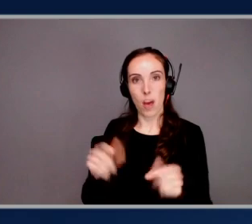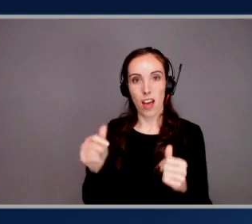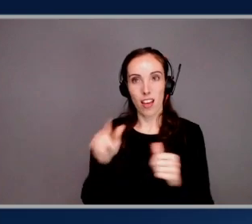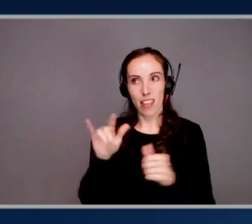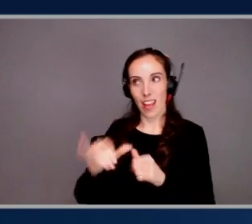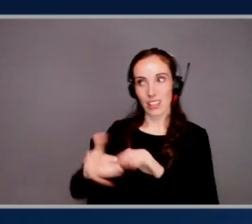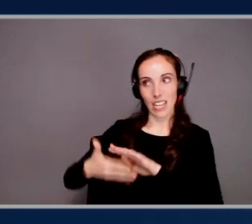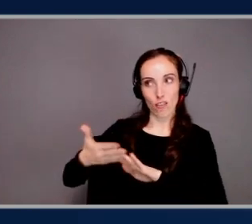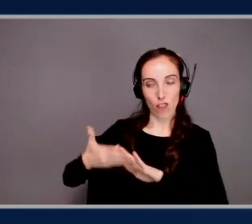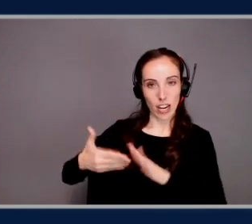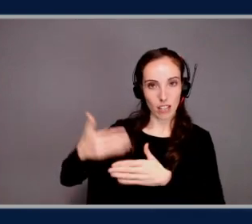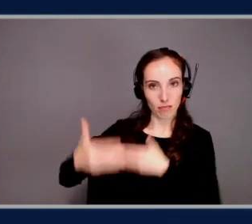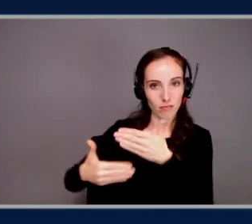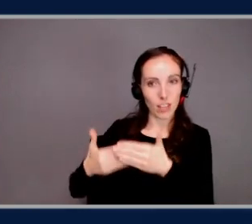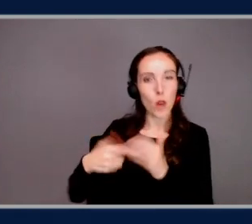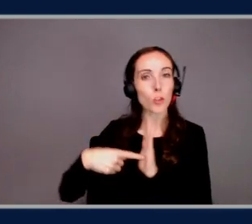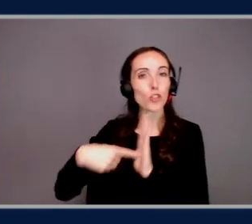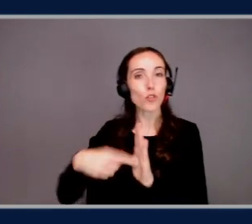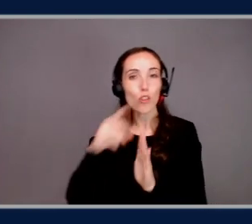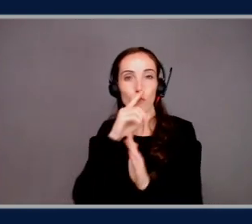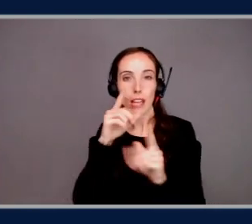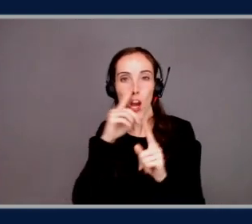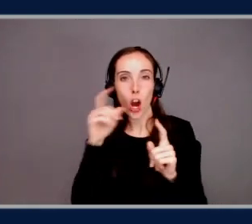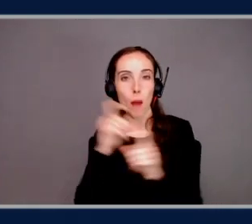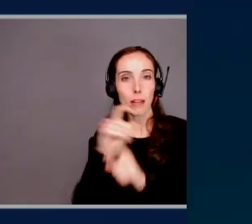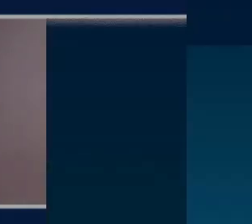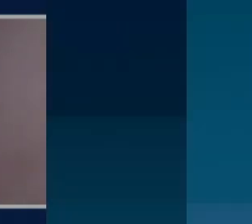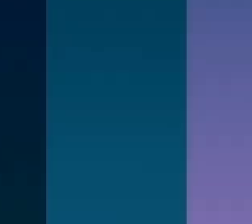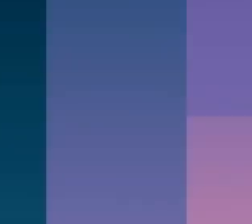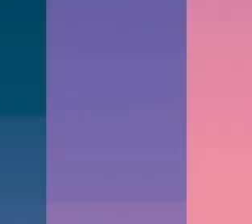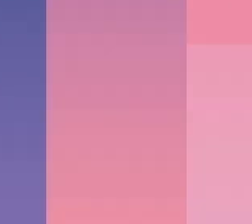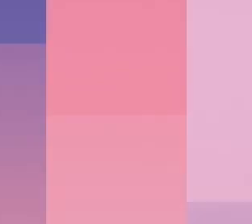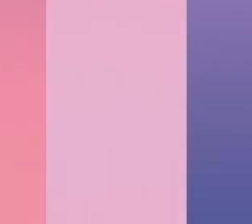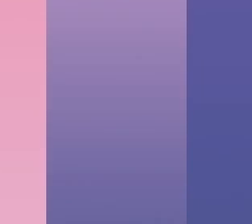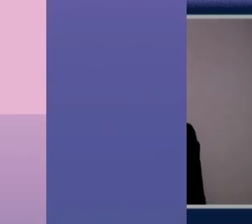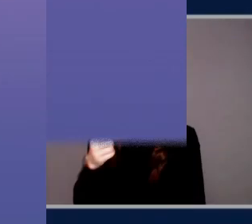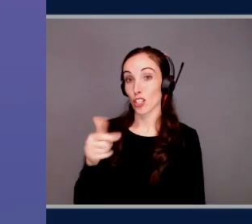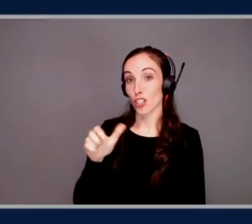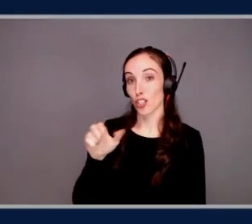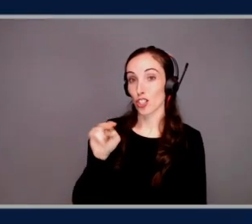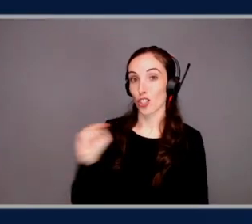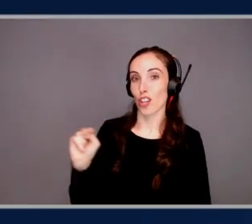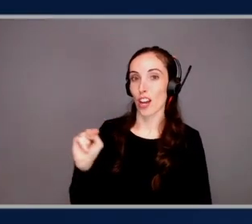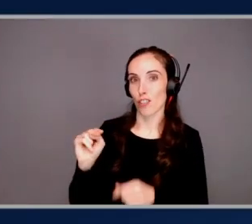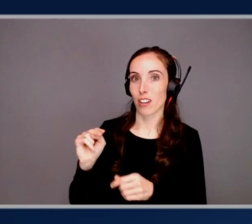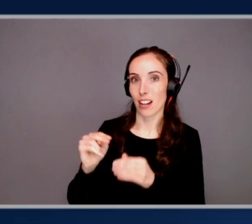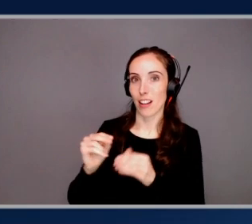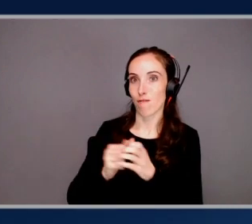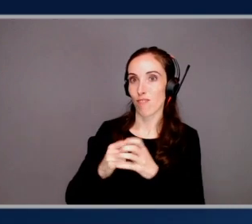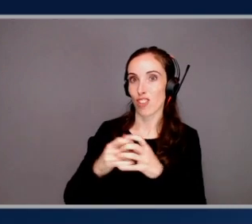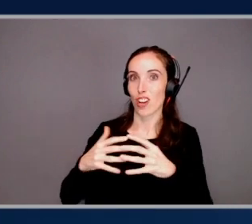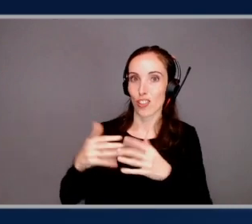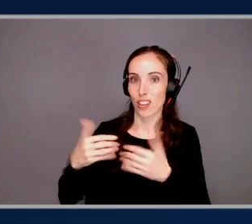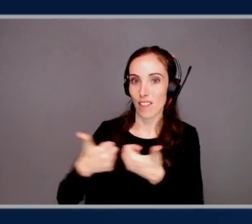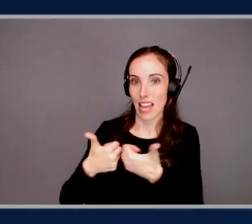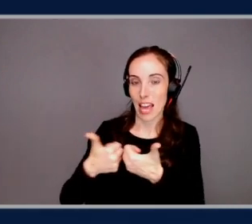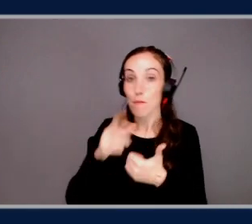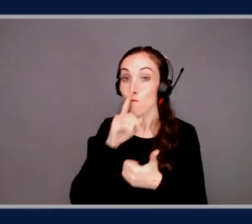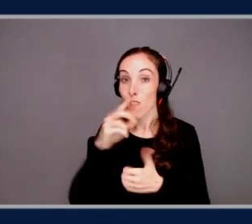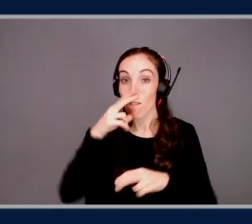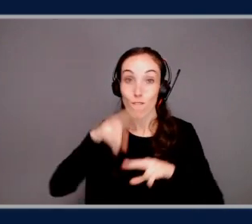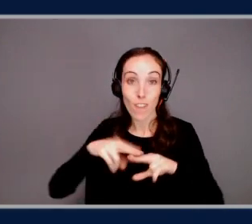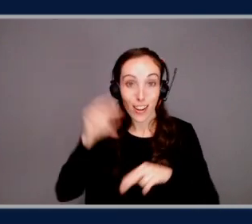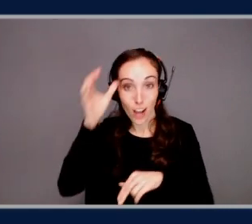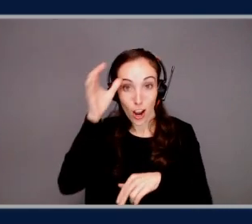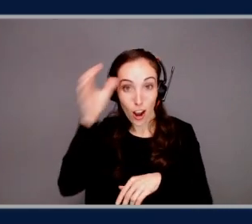for a really complex application. This is a generative AI game that I've been working on. It's kind of a fun concept. The idea is that you can fish